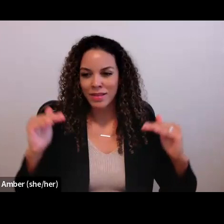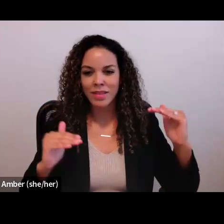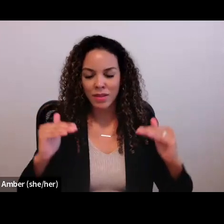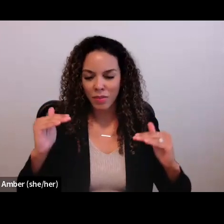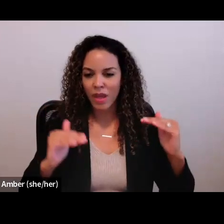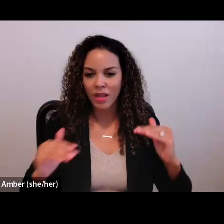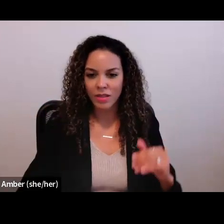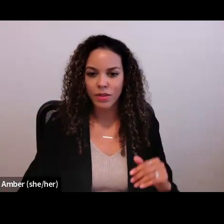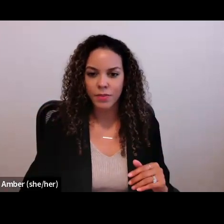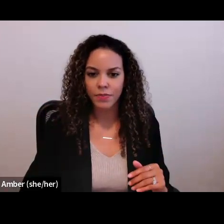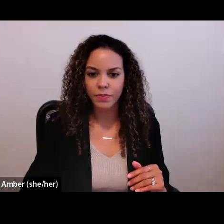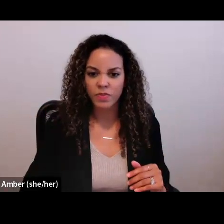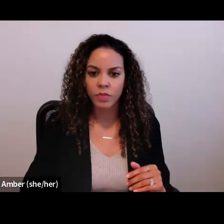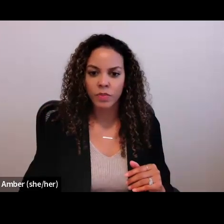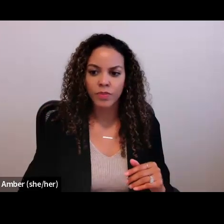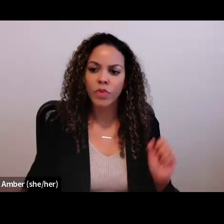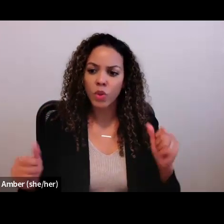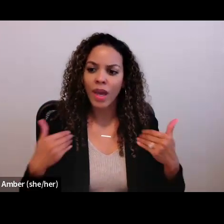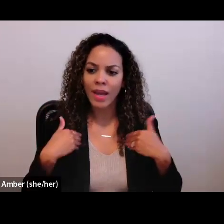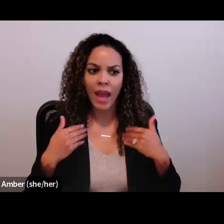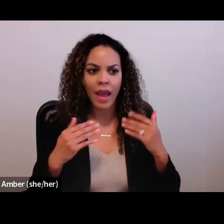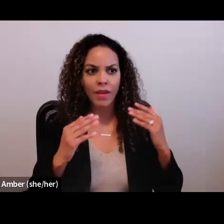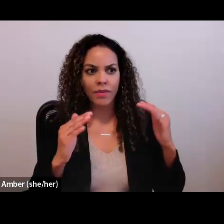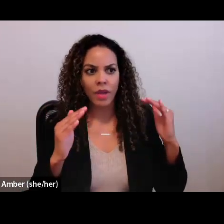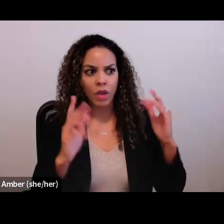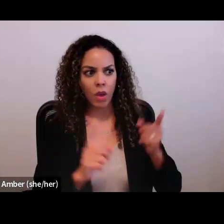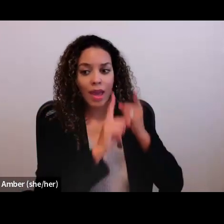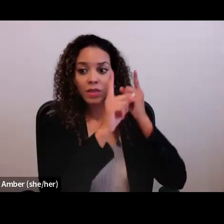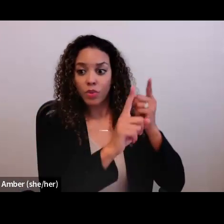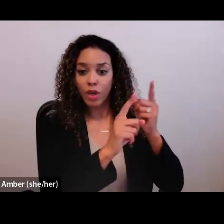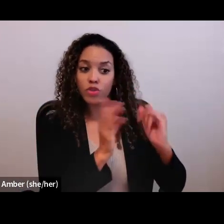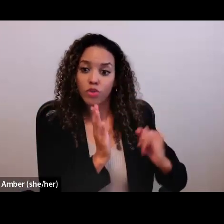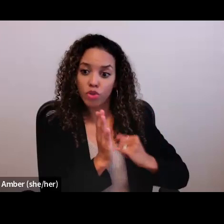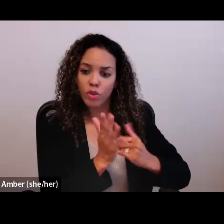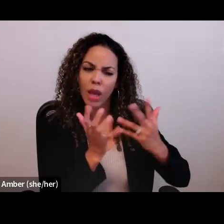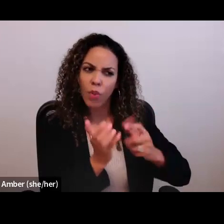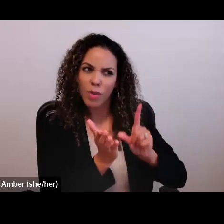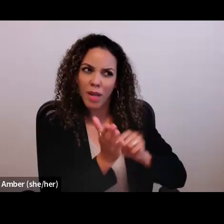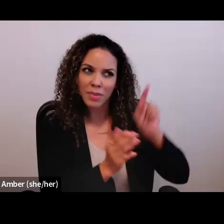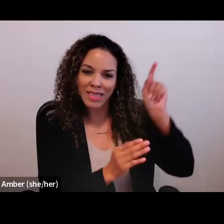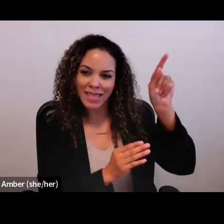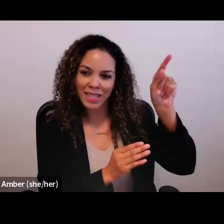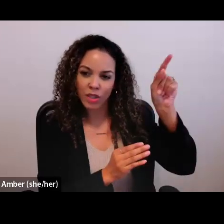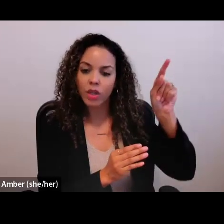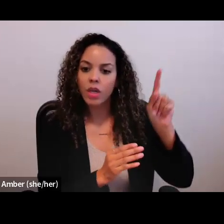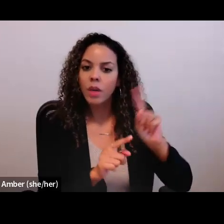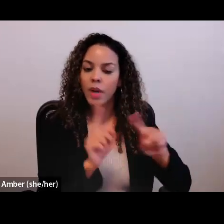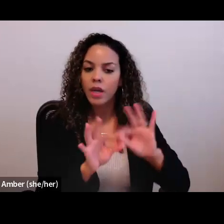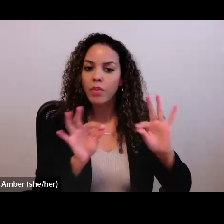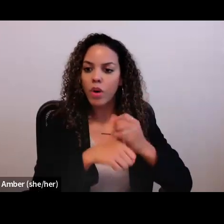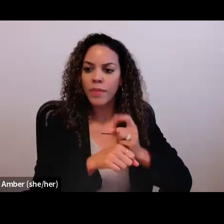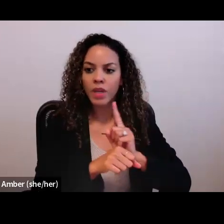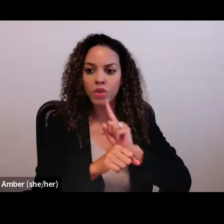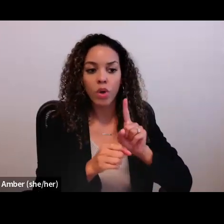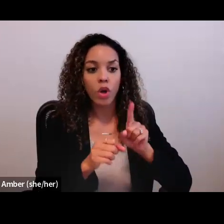you can have aspirational journals that you're saying, I really want to publish here, but I would also make sure that you feel like the